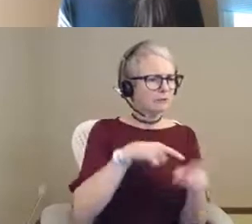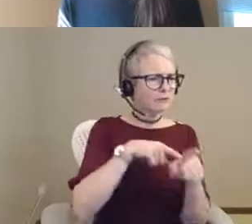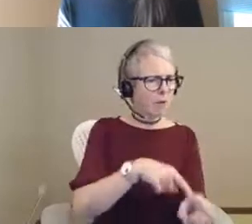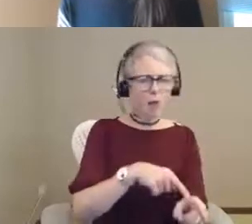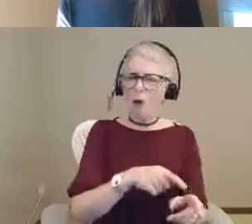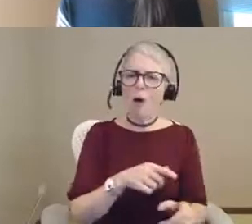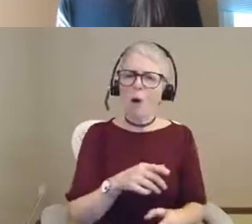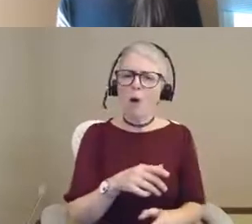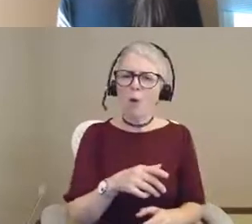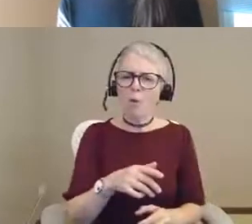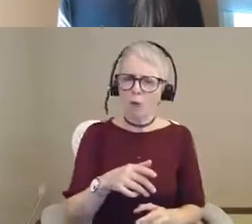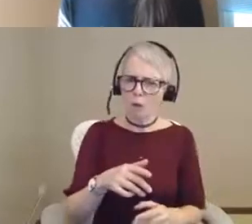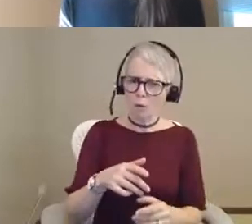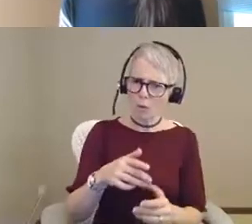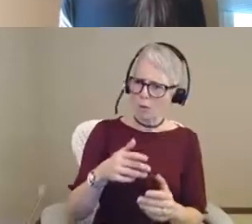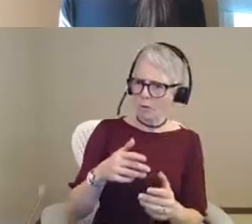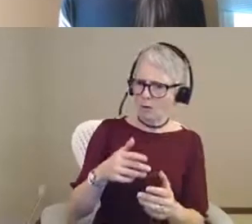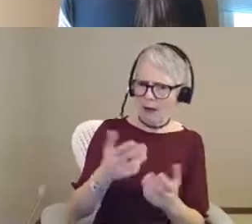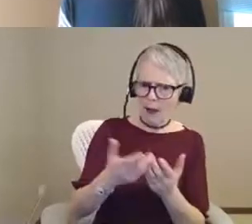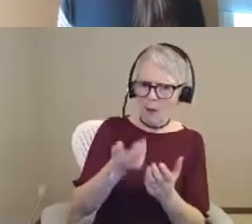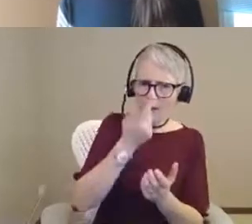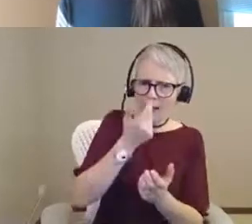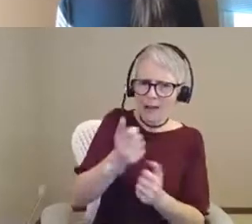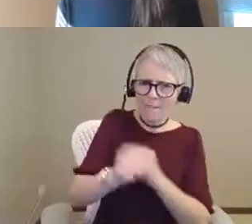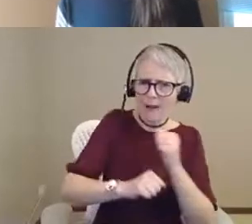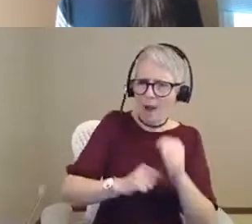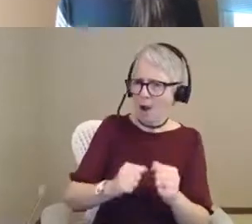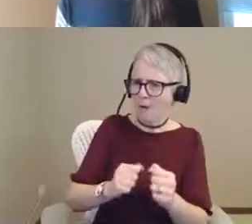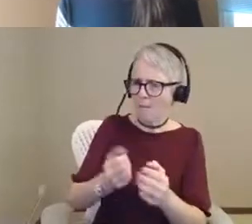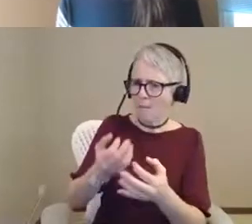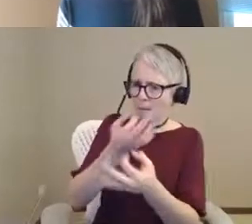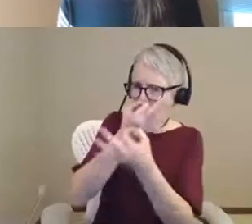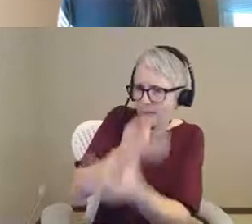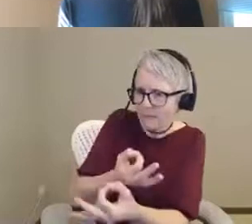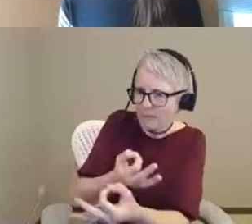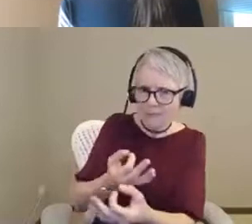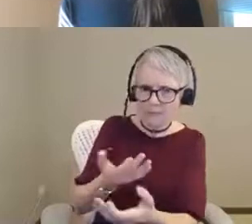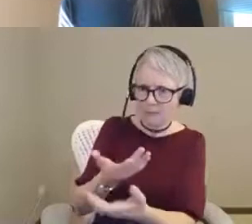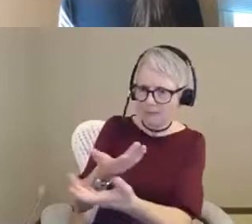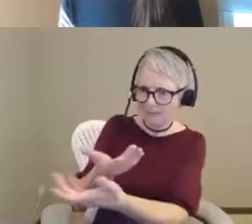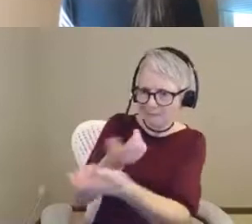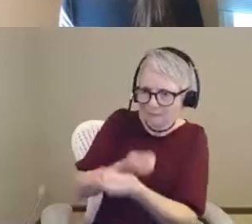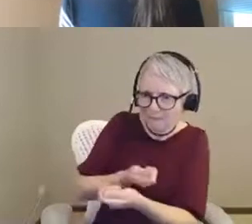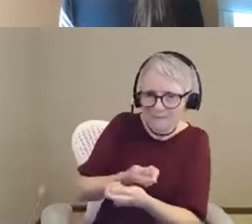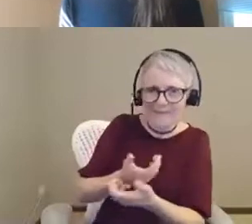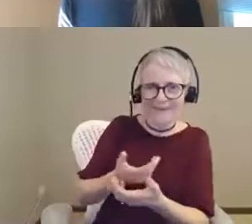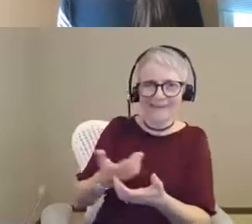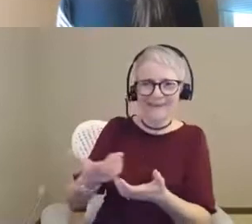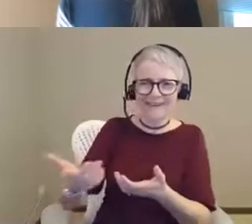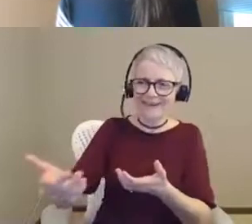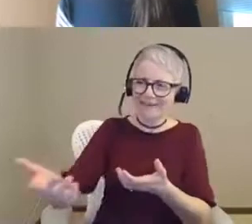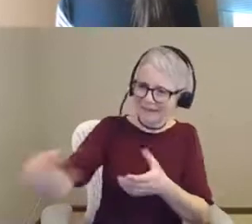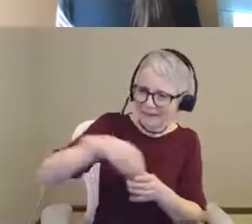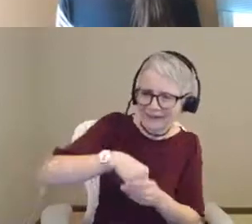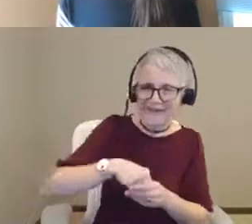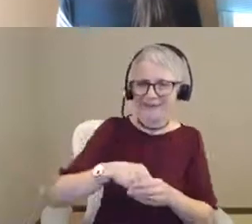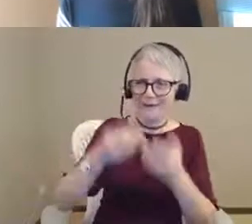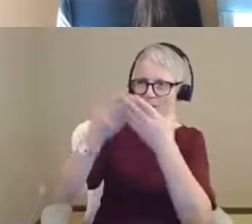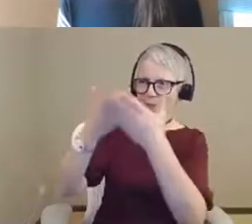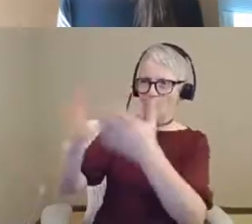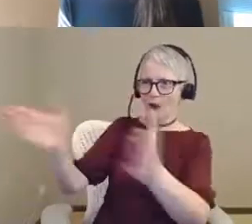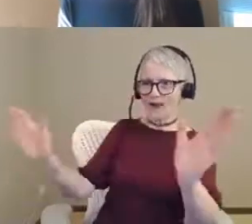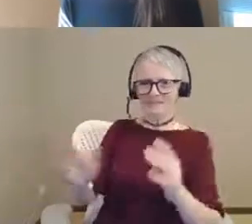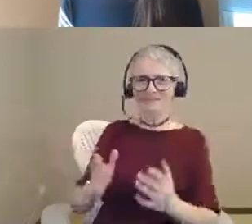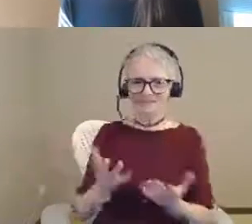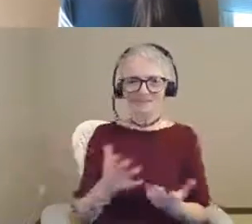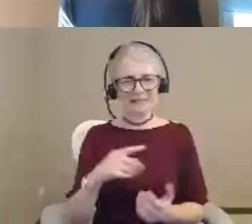about creating engaging and exciting digital experiences that include the widest possible audience.